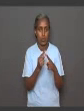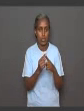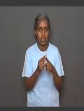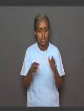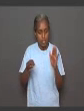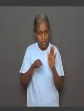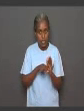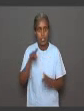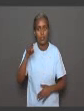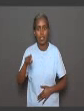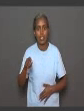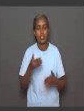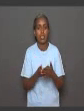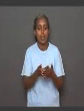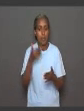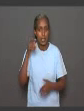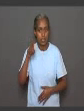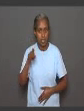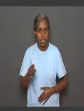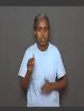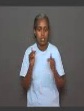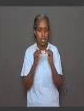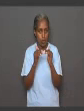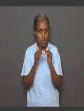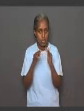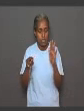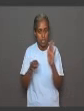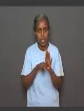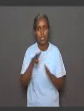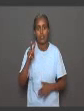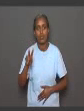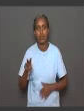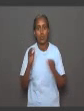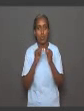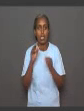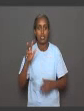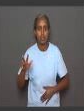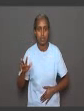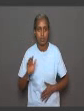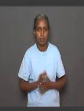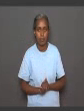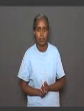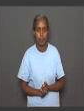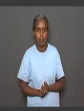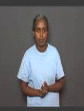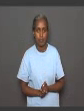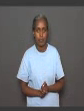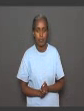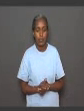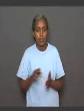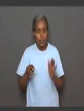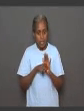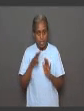words, -x minus x equals -2 plus 3.